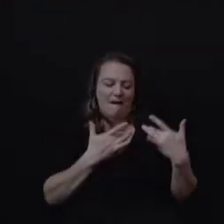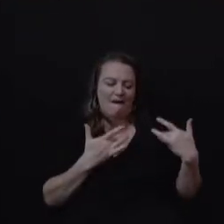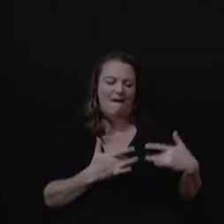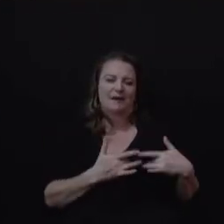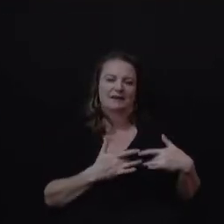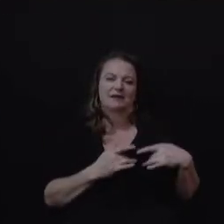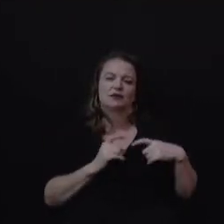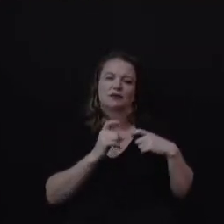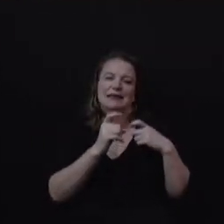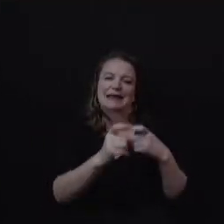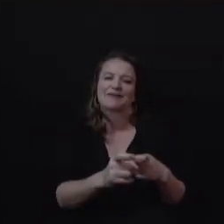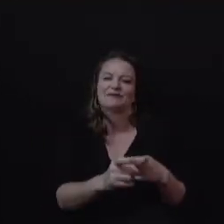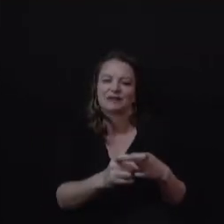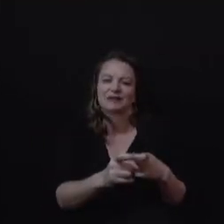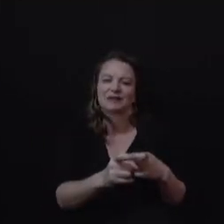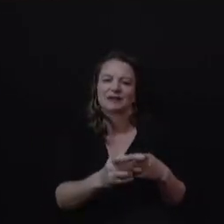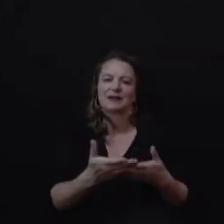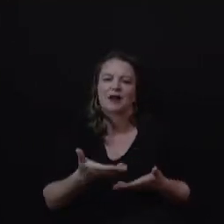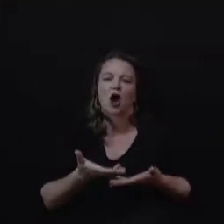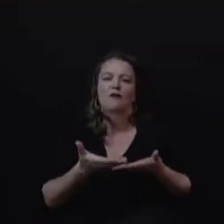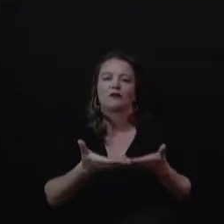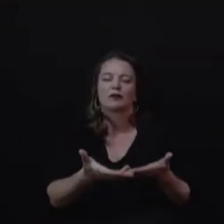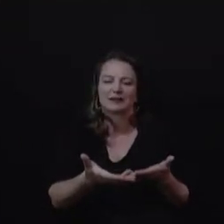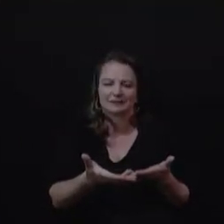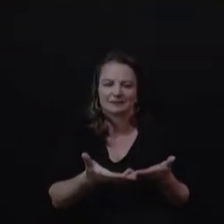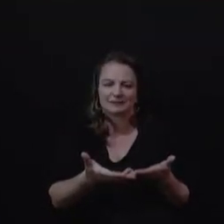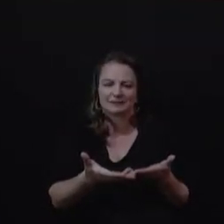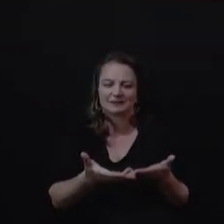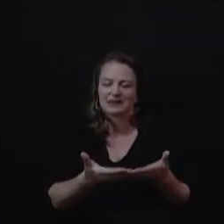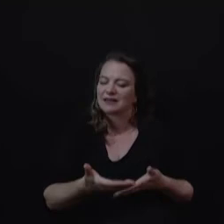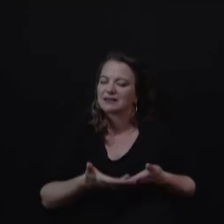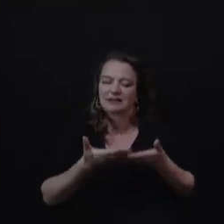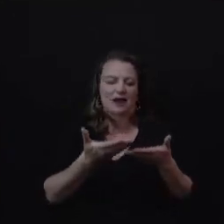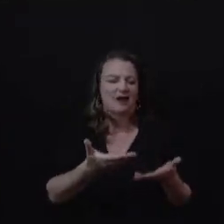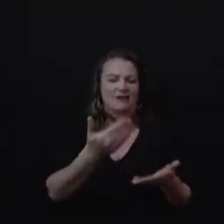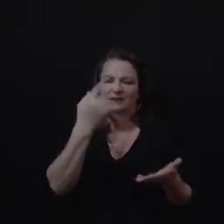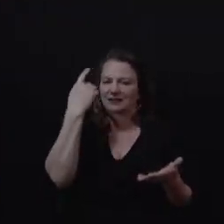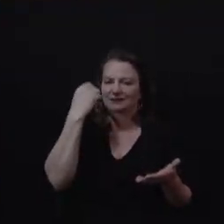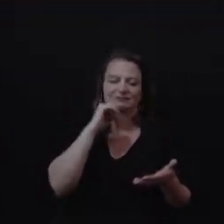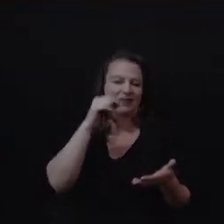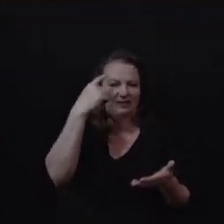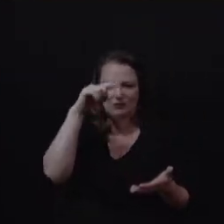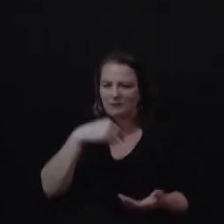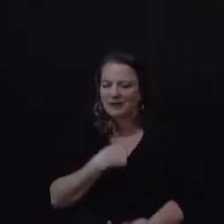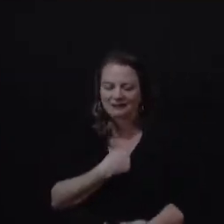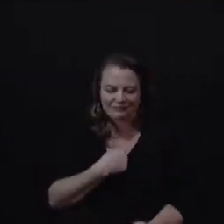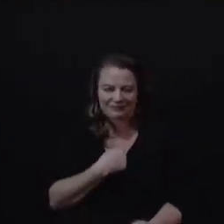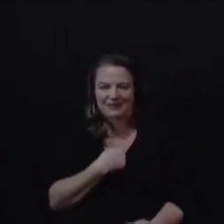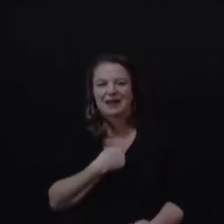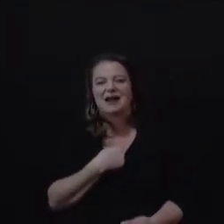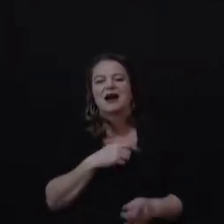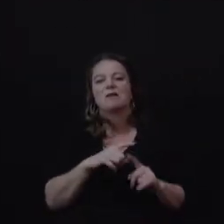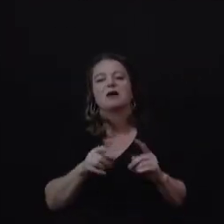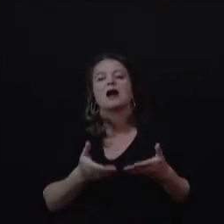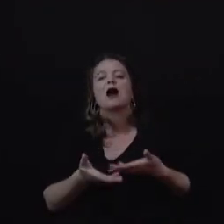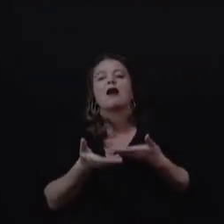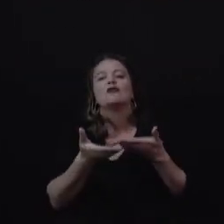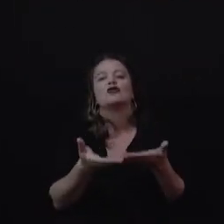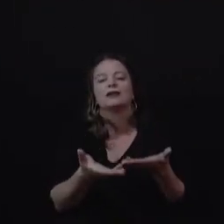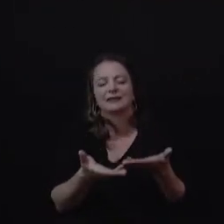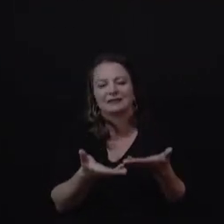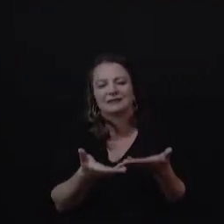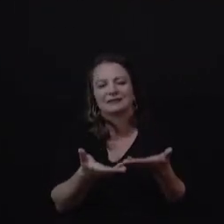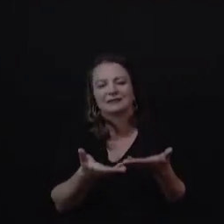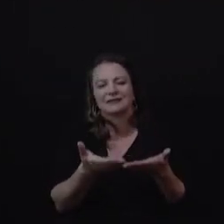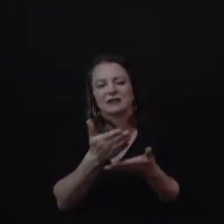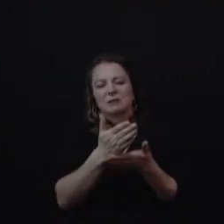give an offering. This offering is not for me, but this is an offering that